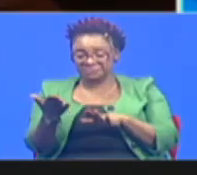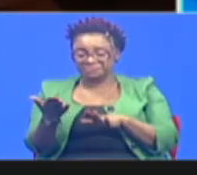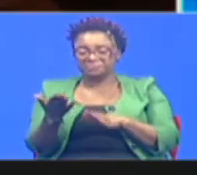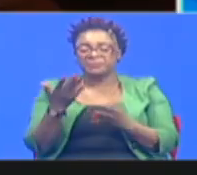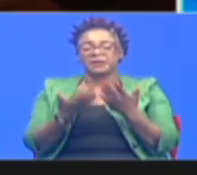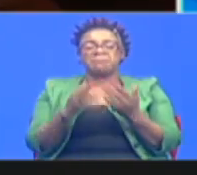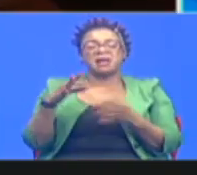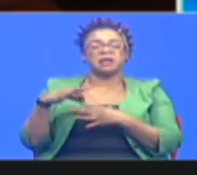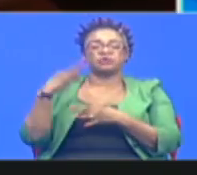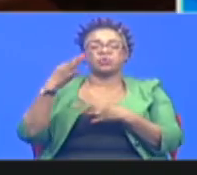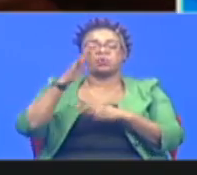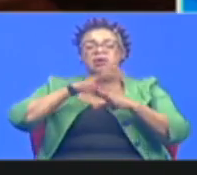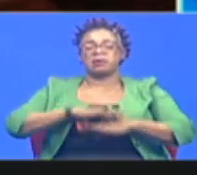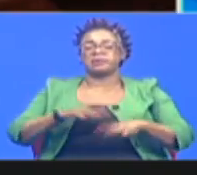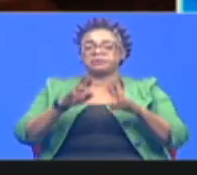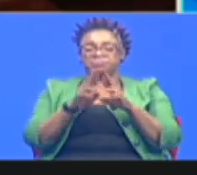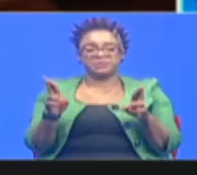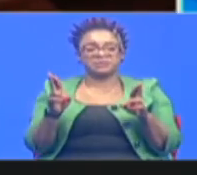peace.